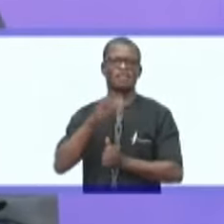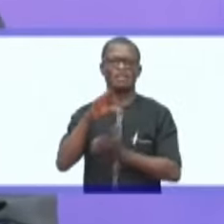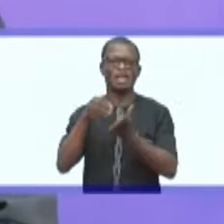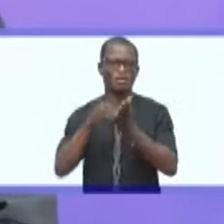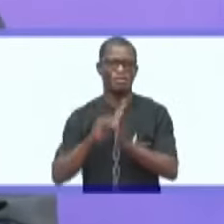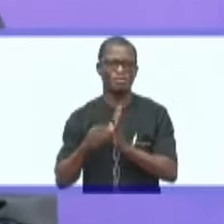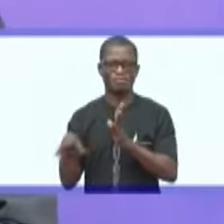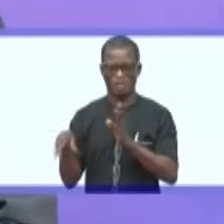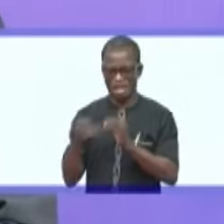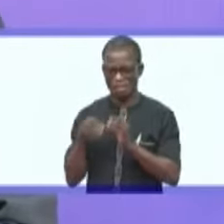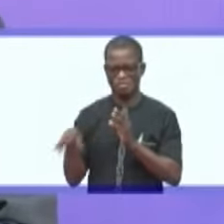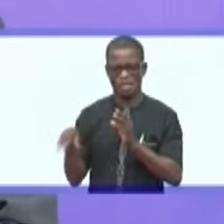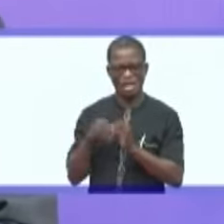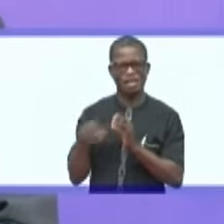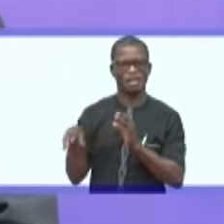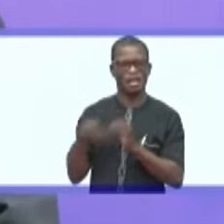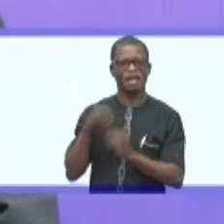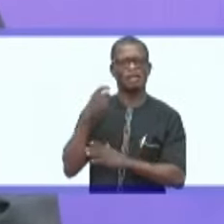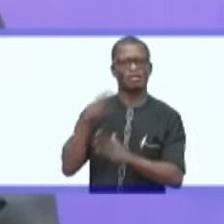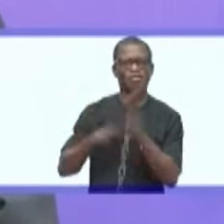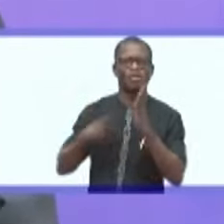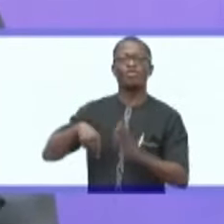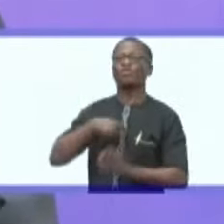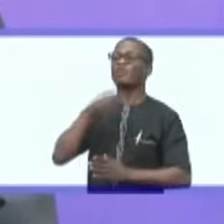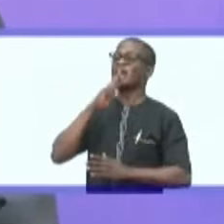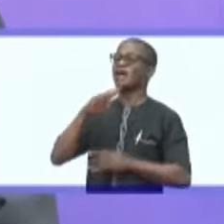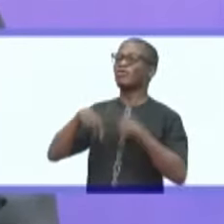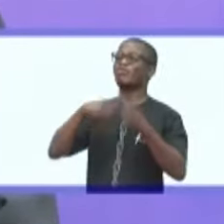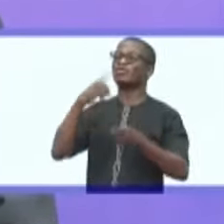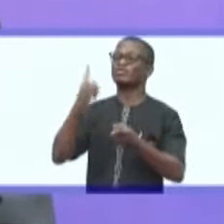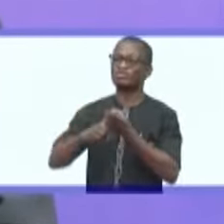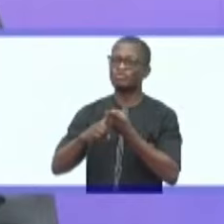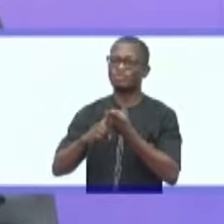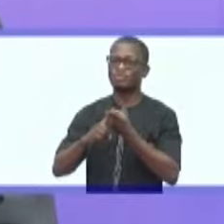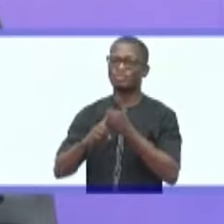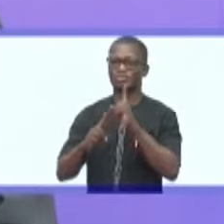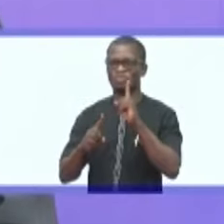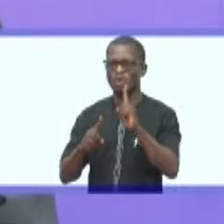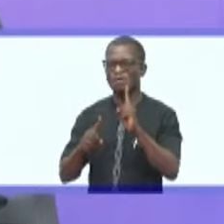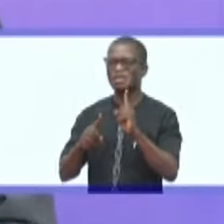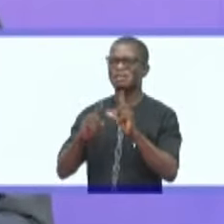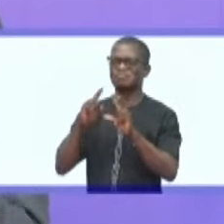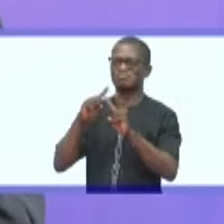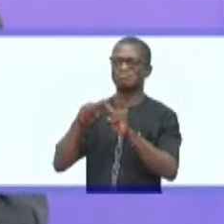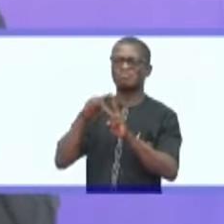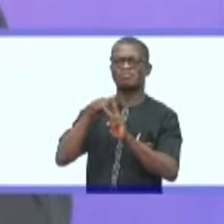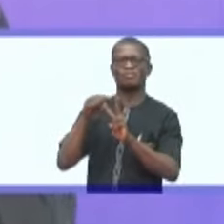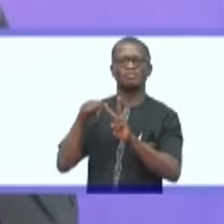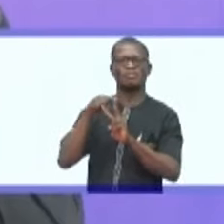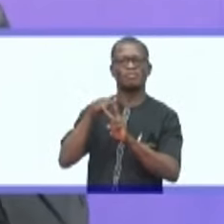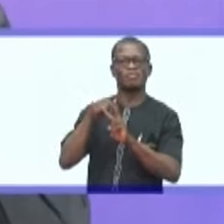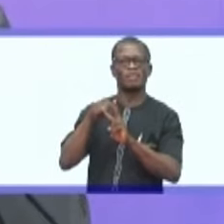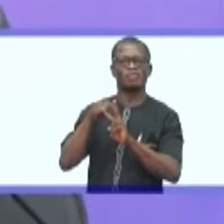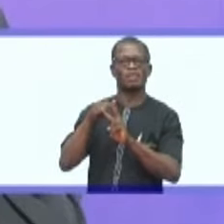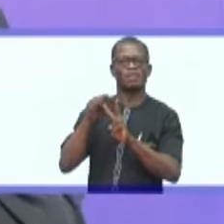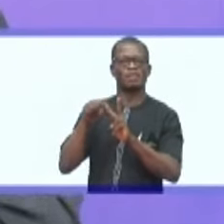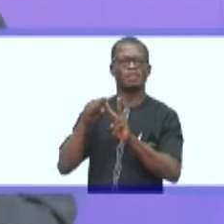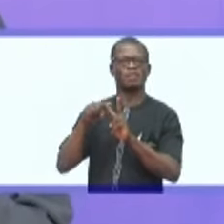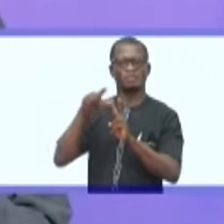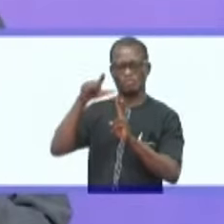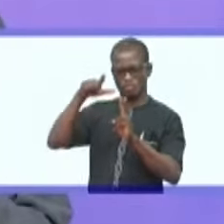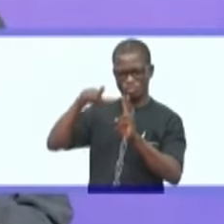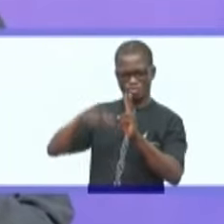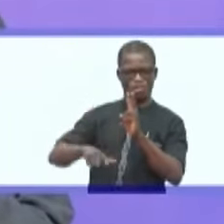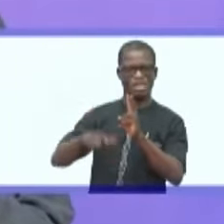added costs. We are going to either one of two. We lower the amount